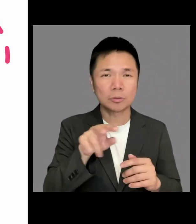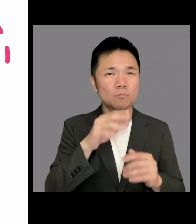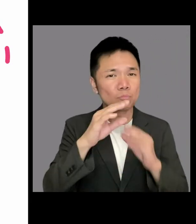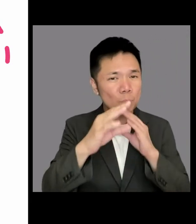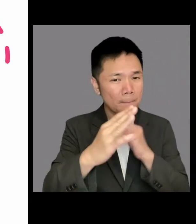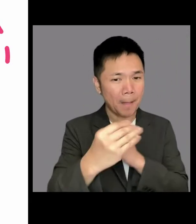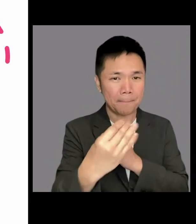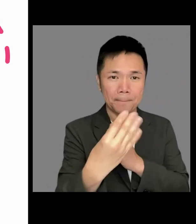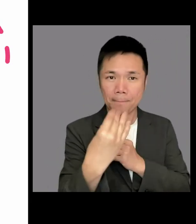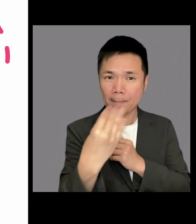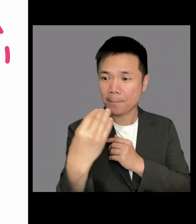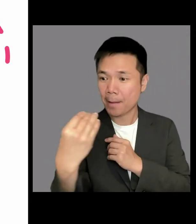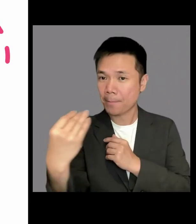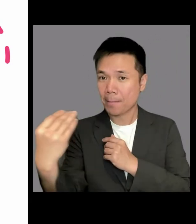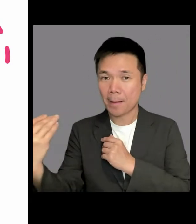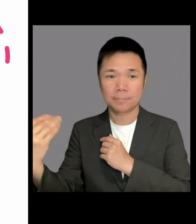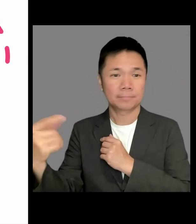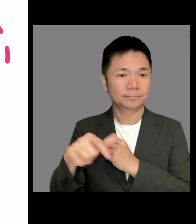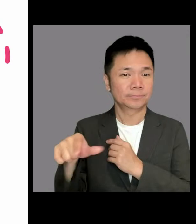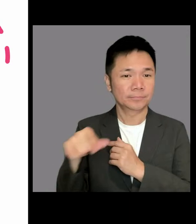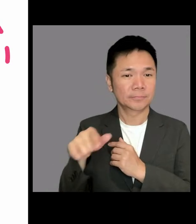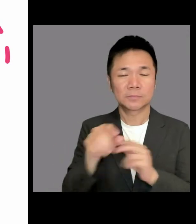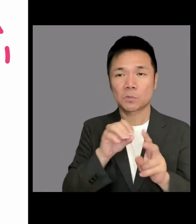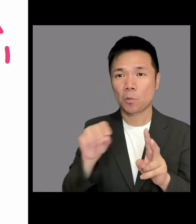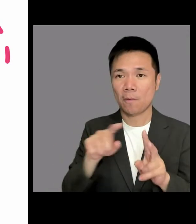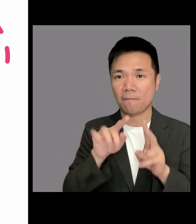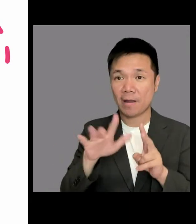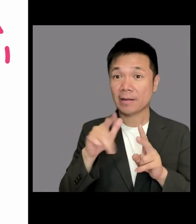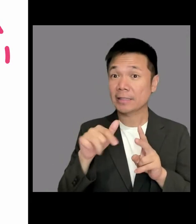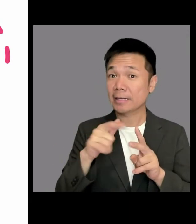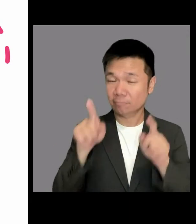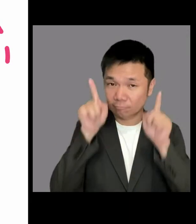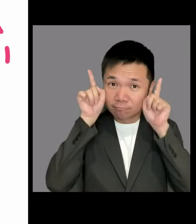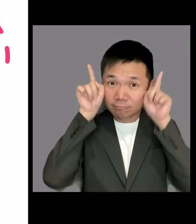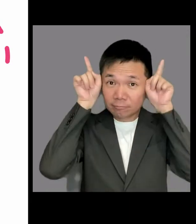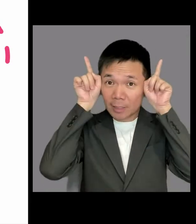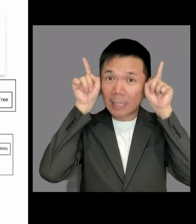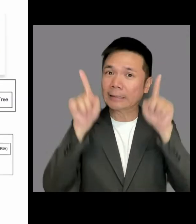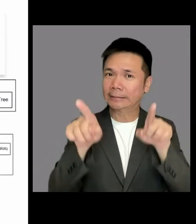system, and later they moved that to mobile. Android has TalkBack.